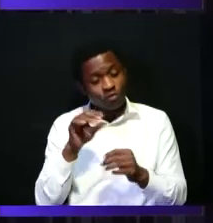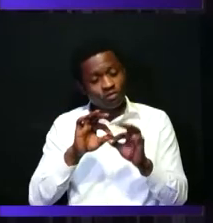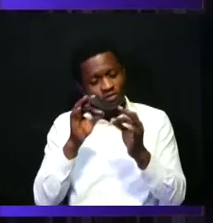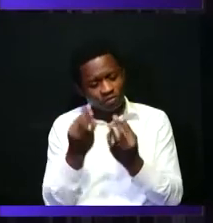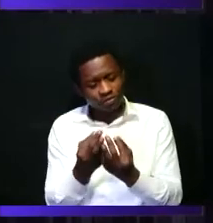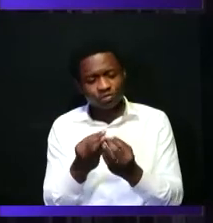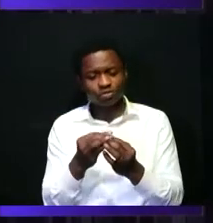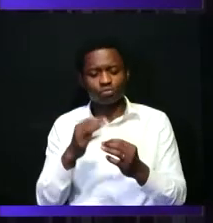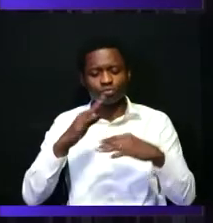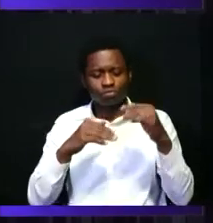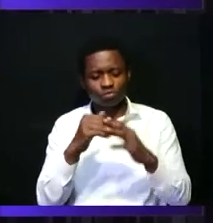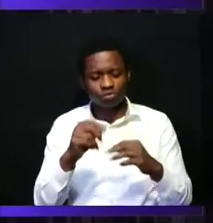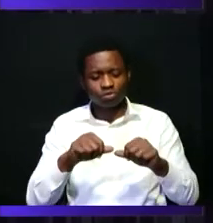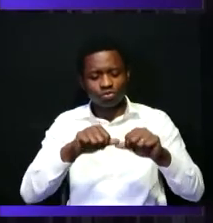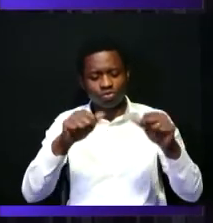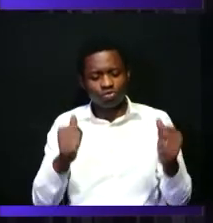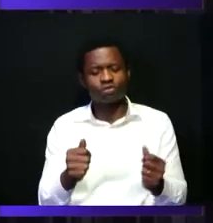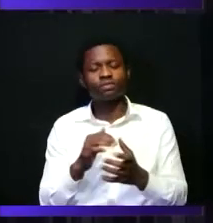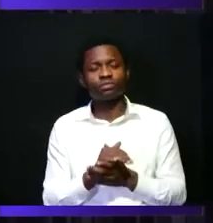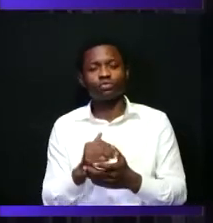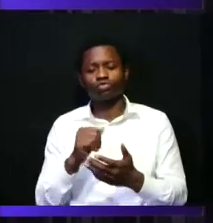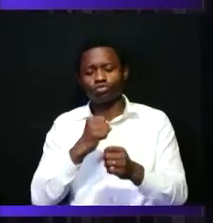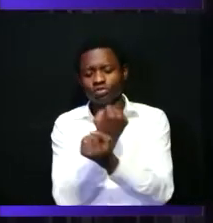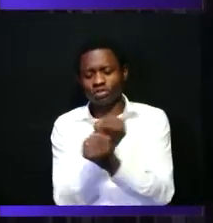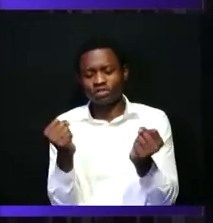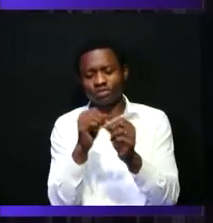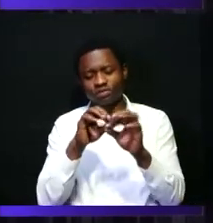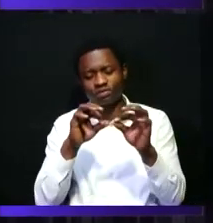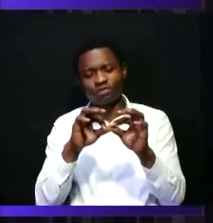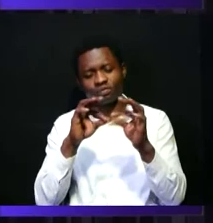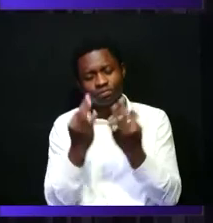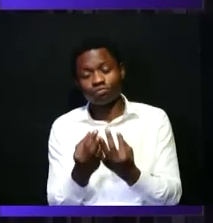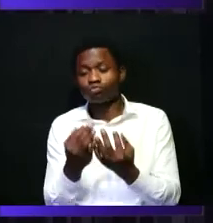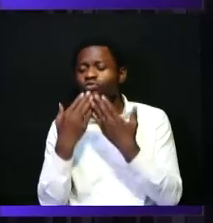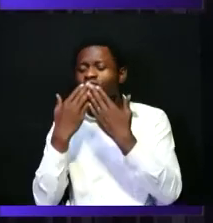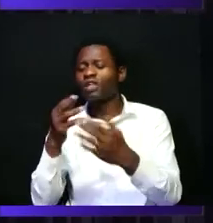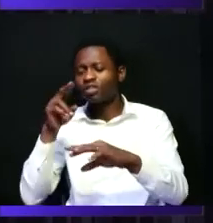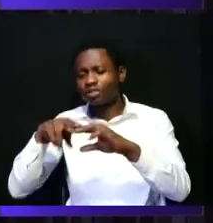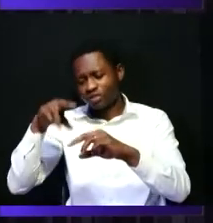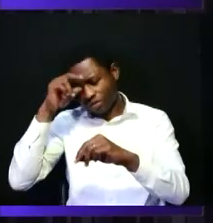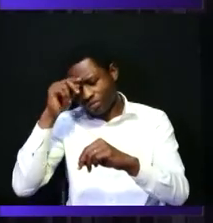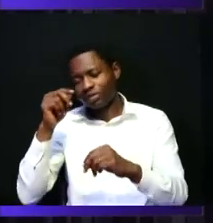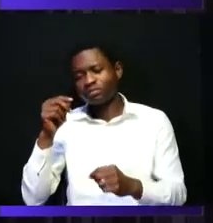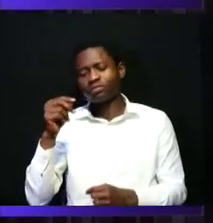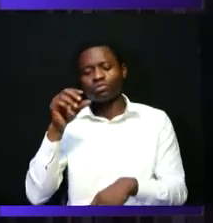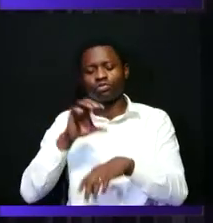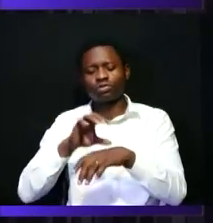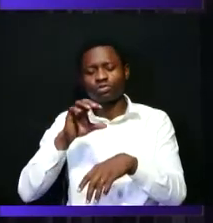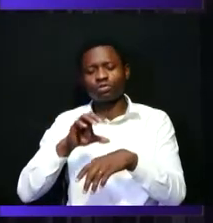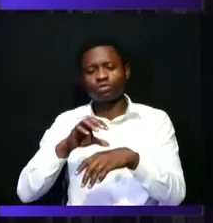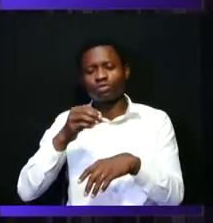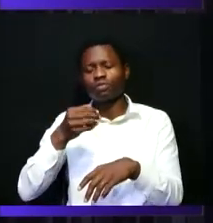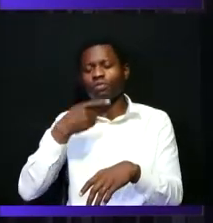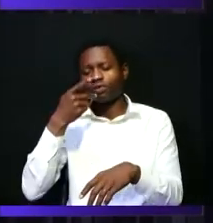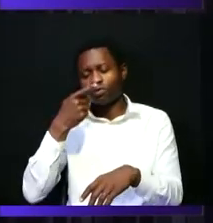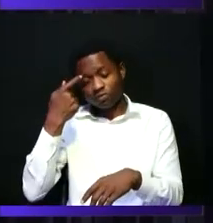save our families. We are so grateful to our Father, the Chairman of the Church of Pentecost, for always being a great